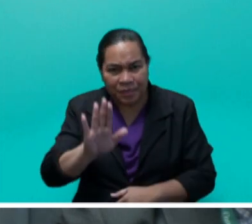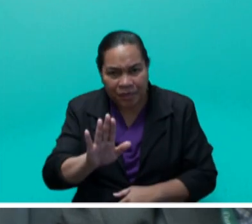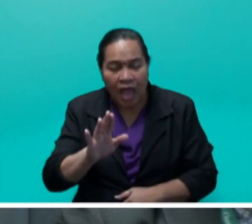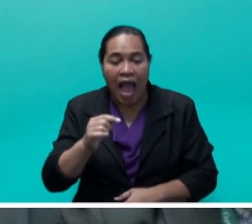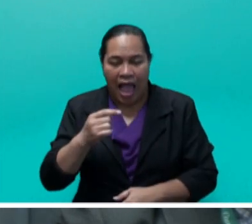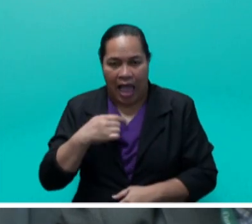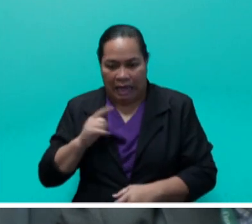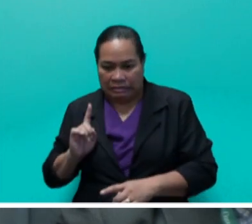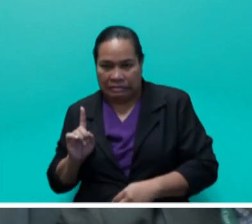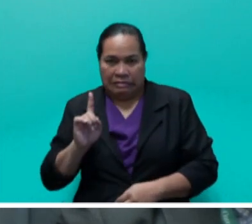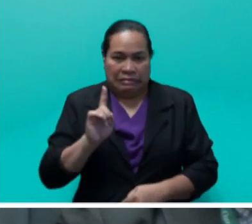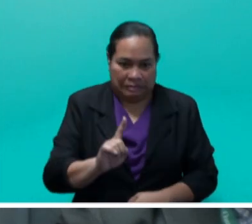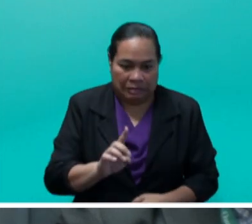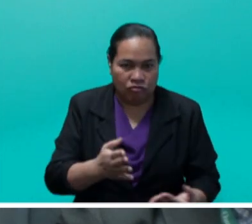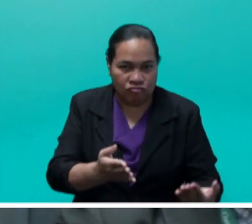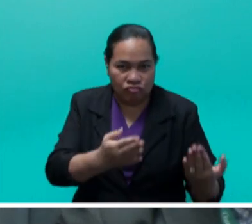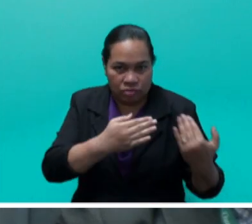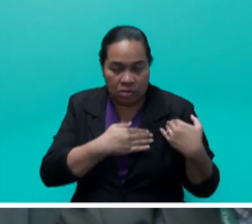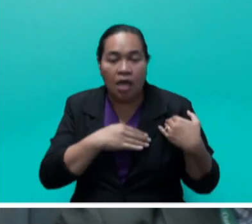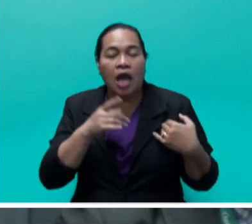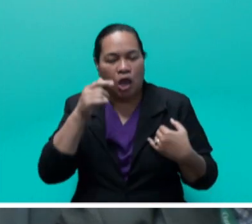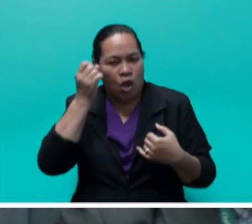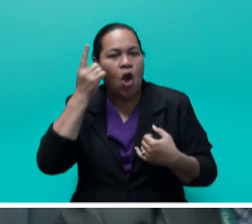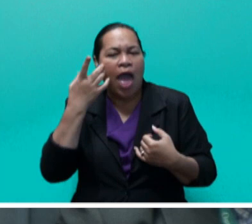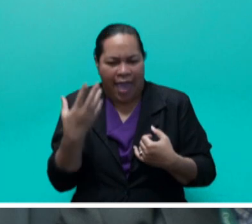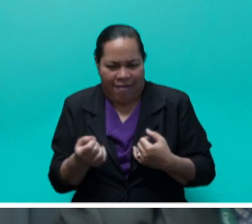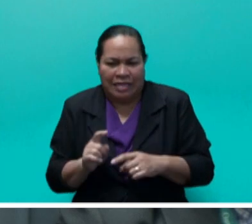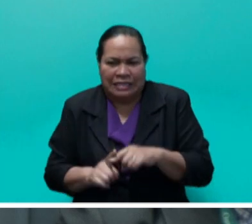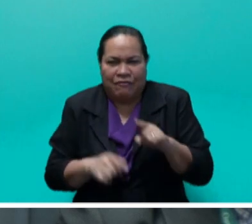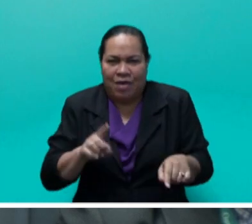office recognizing the status of existing project. Through the